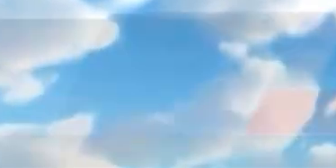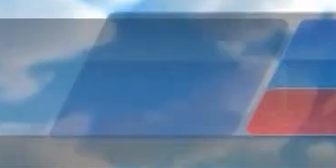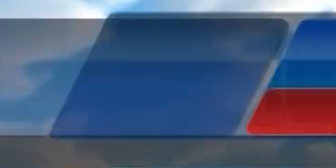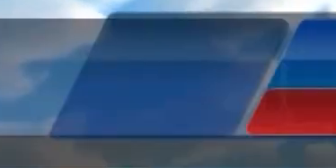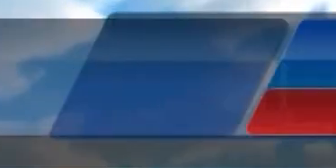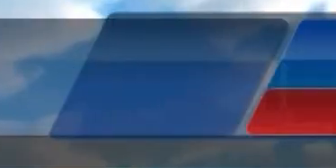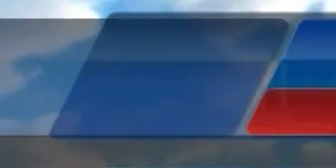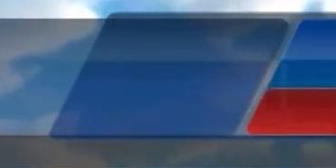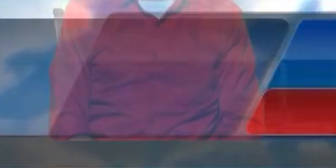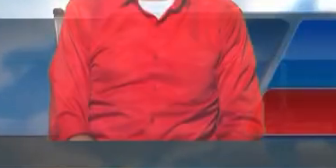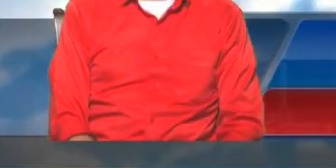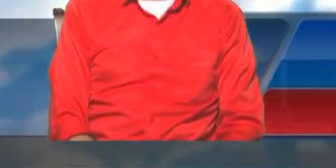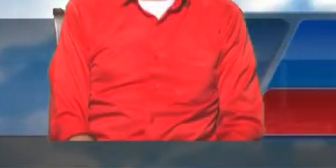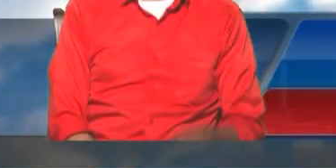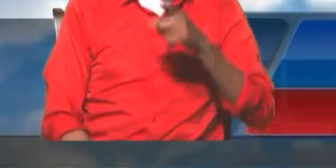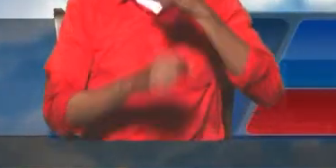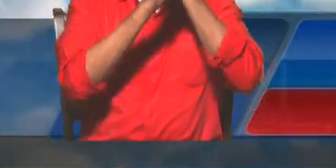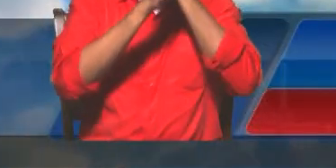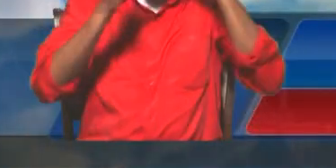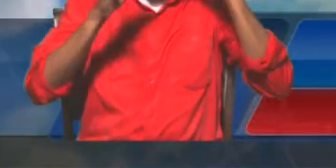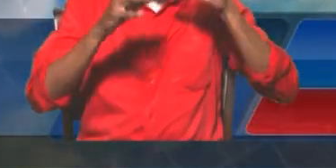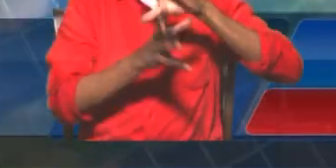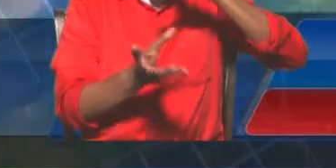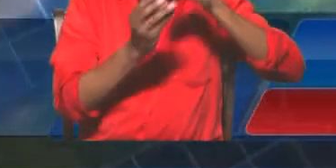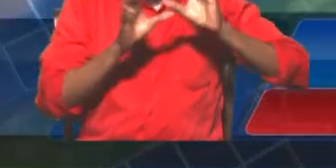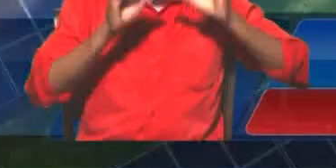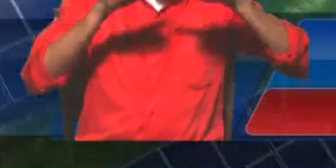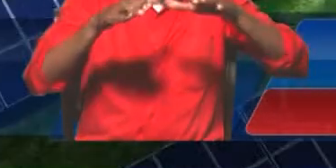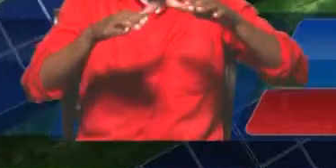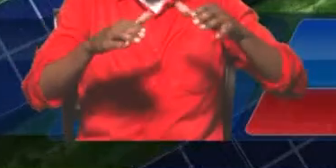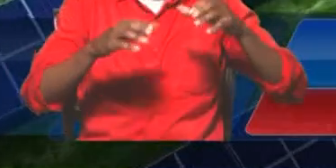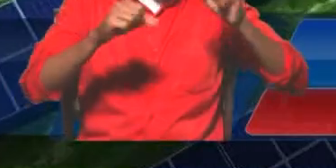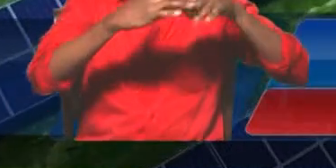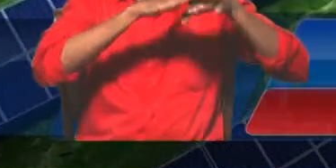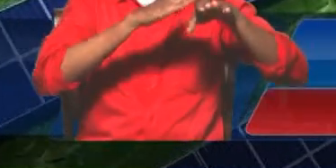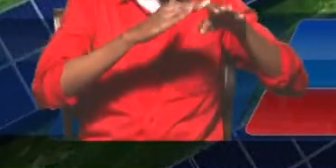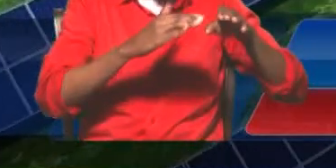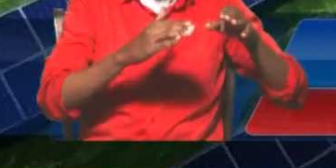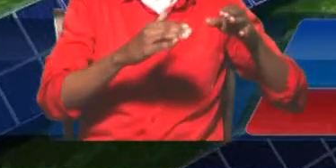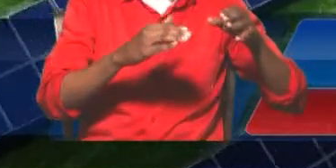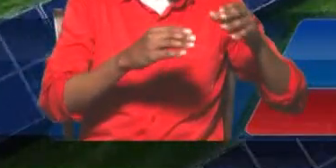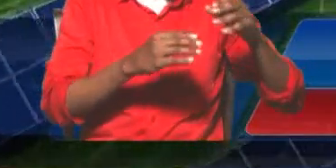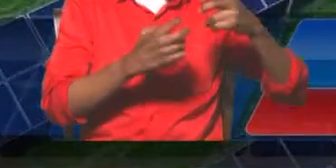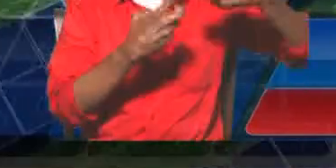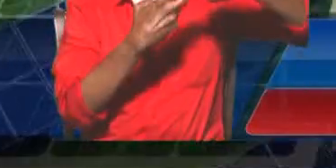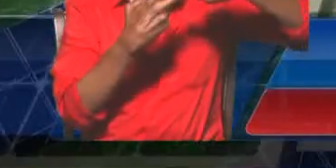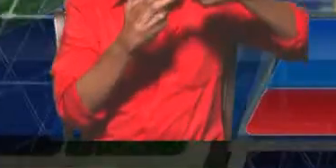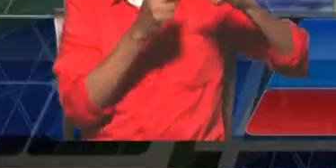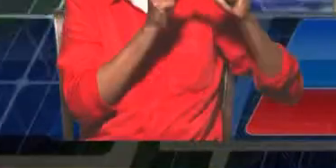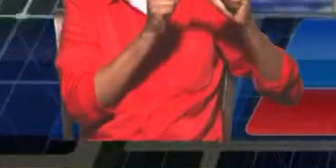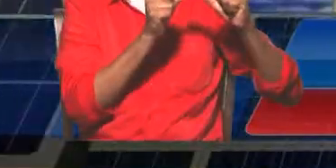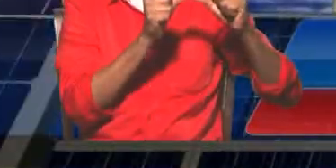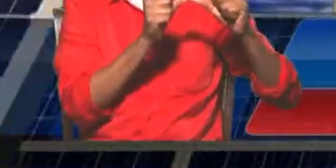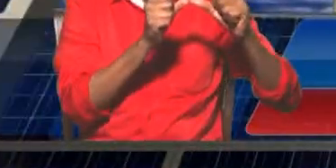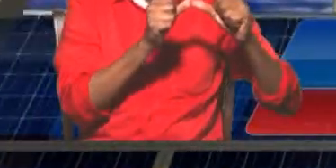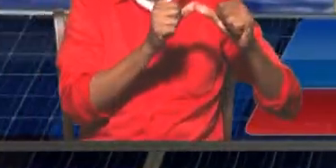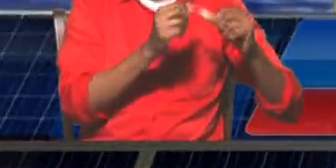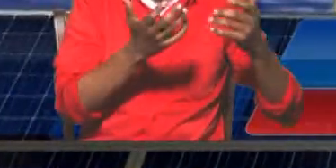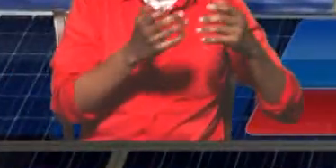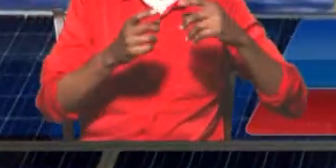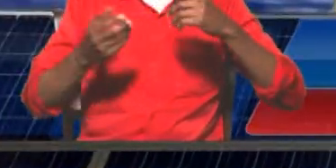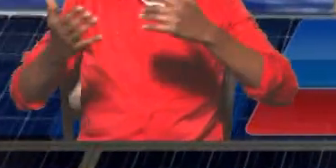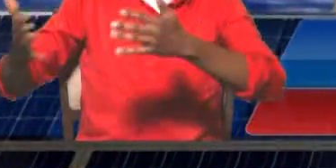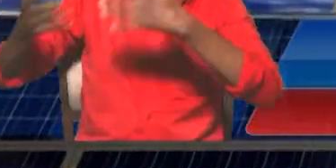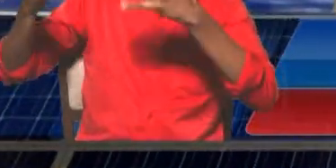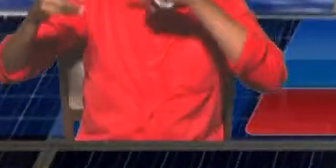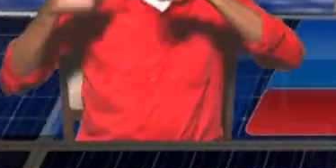Imagine the entire Caribbean region having access to affordable renewable electricity generated by offshore wind